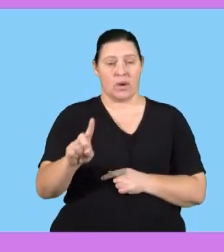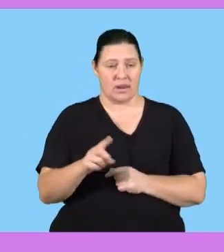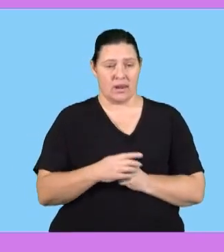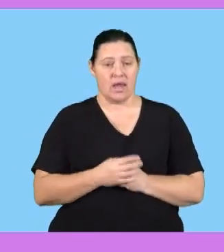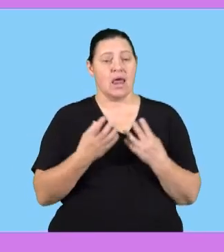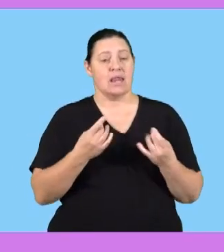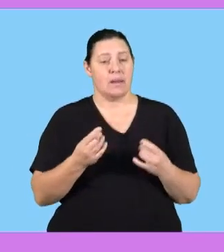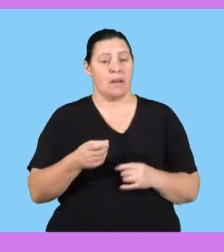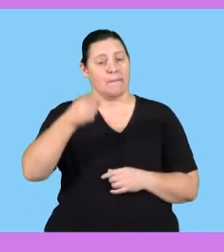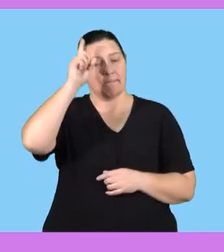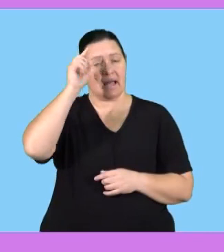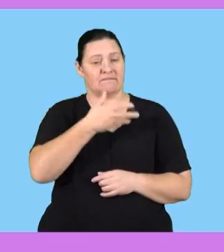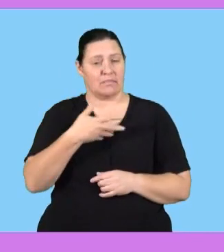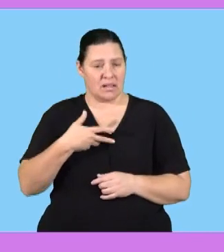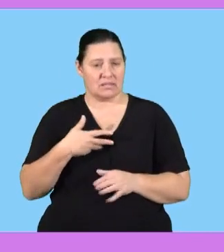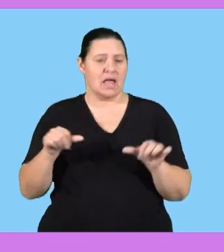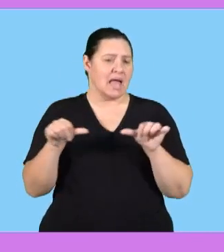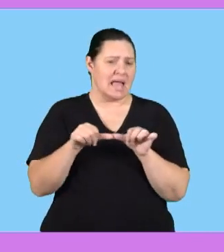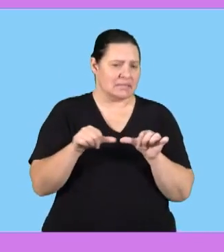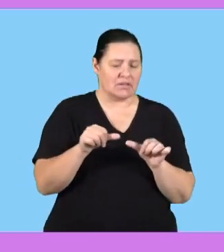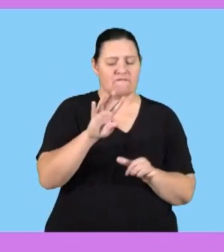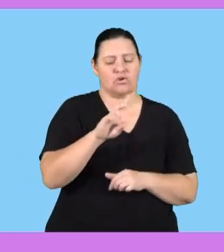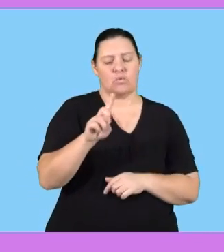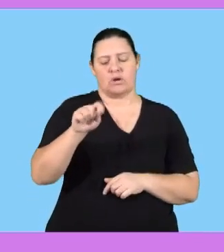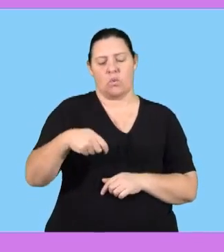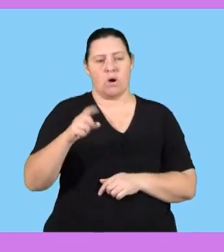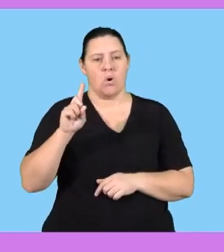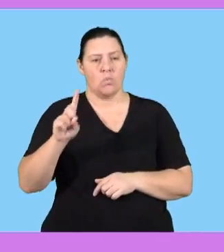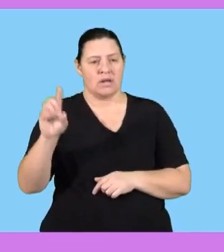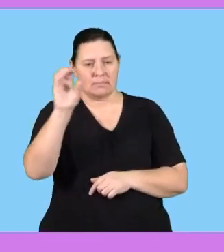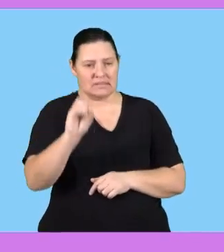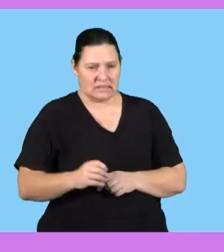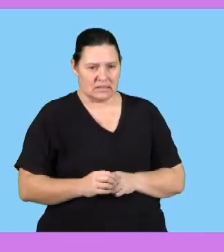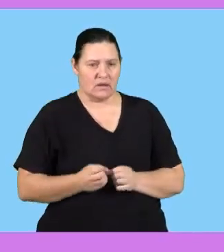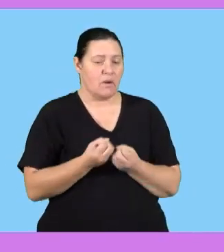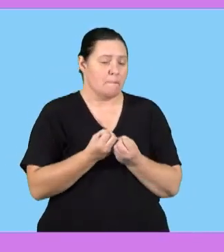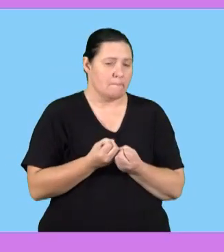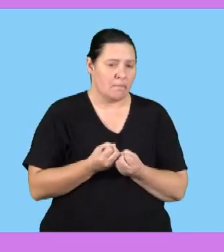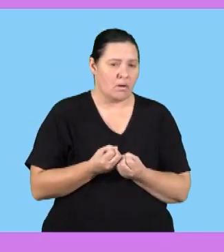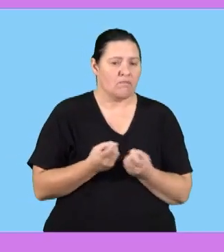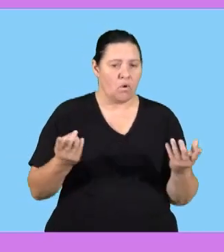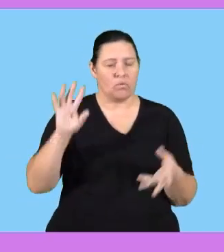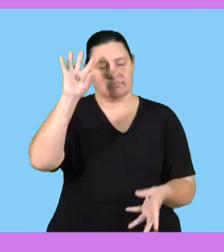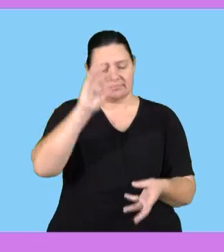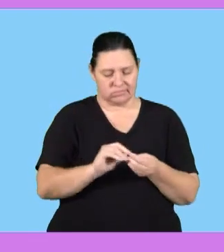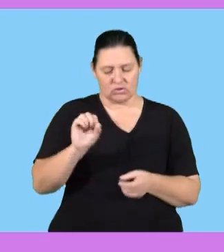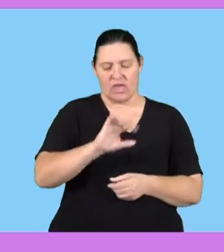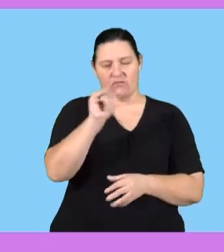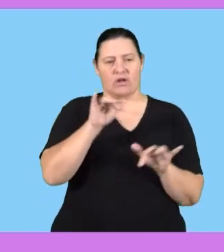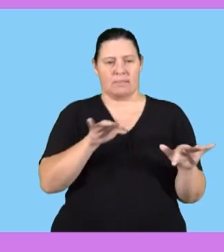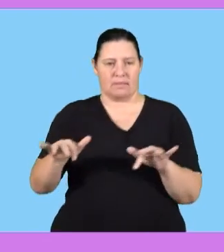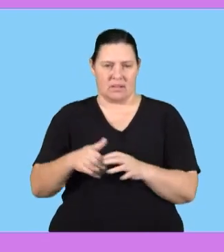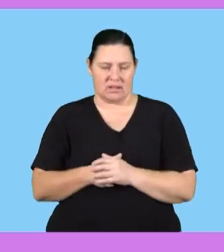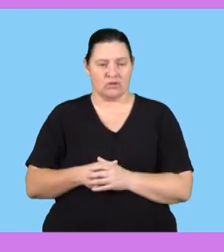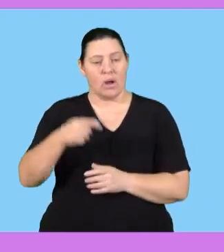during 2021, the number of black females was estimated to be 41.1% of the total